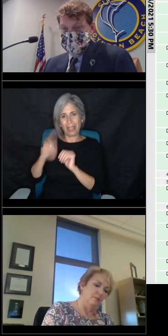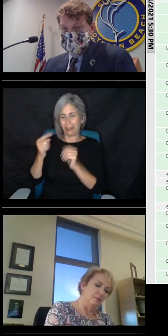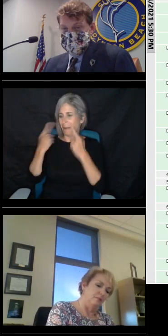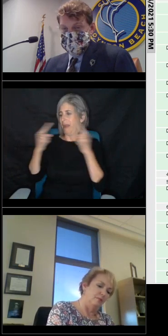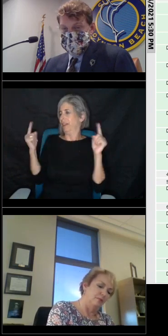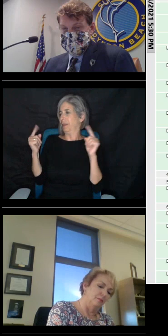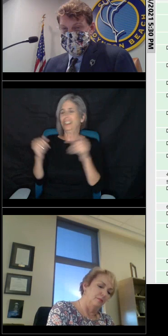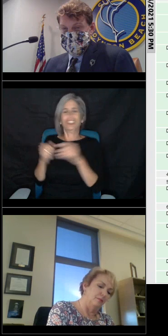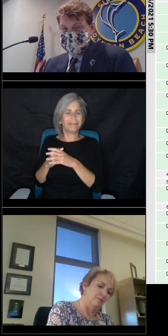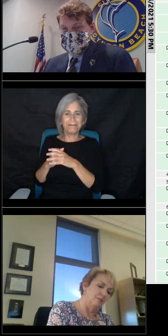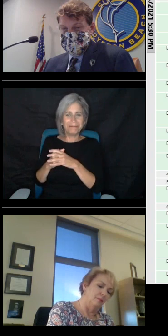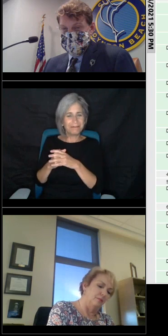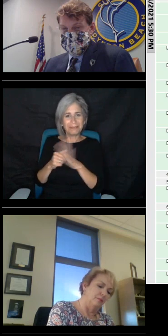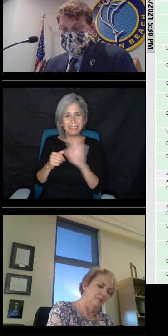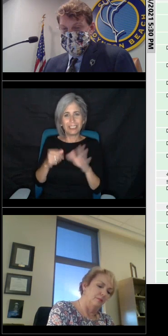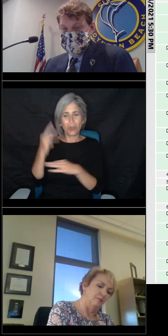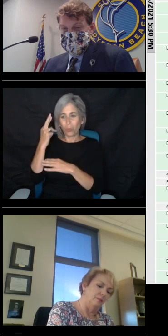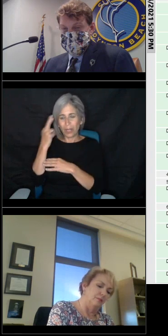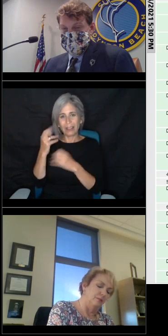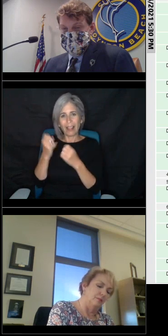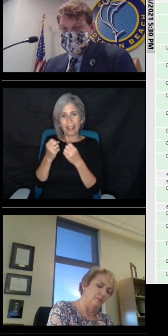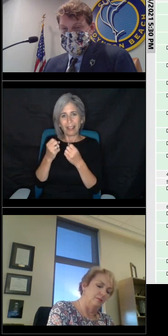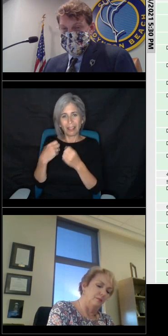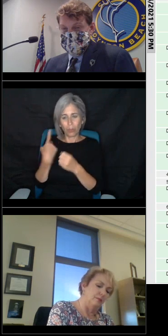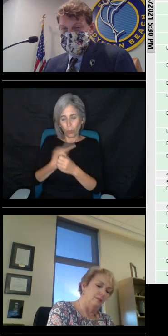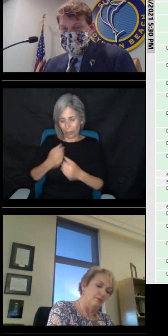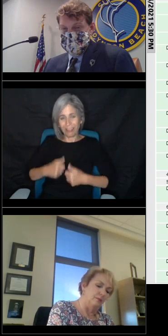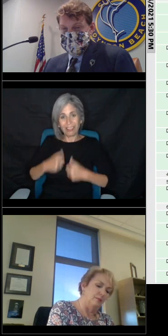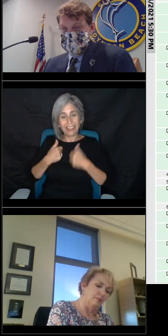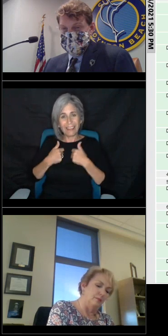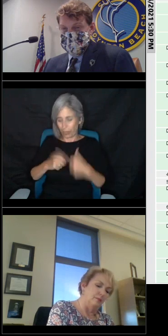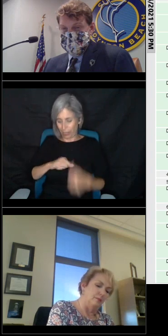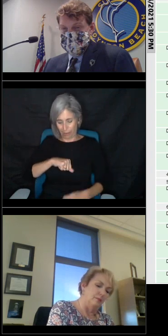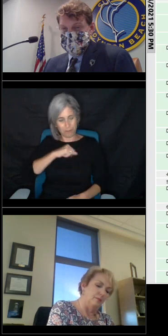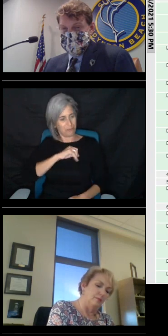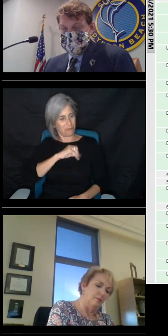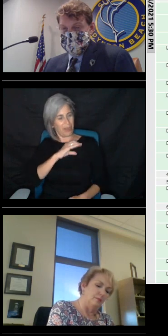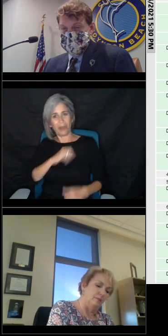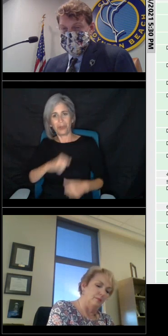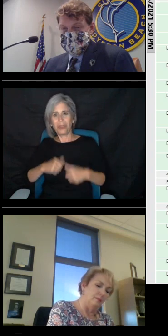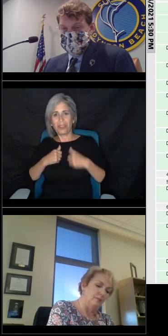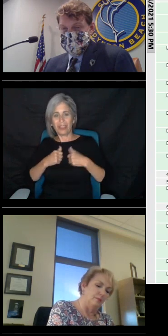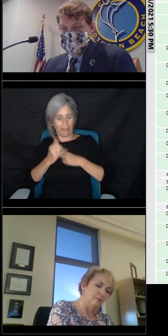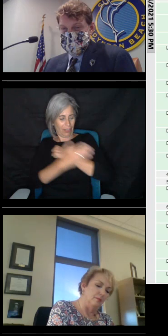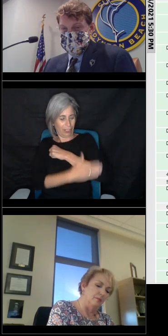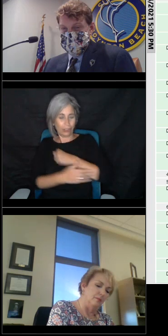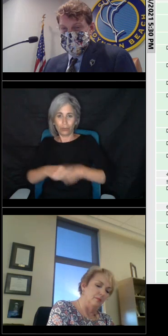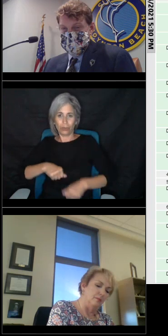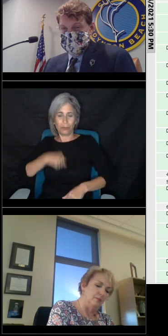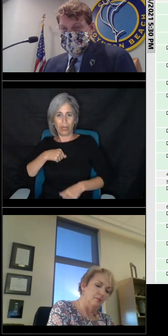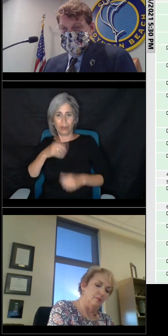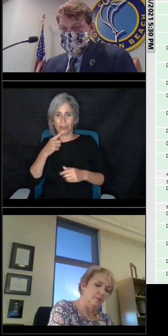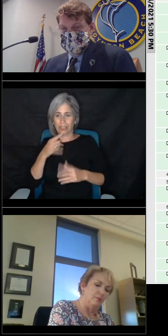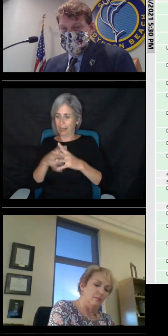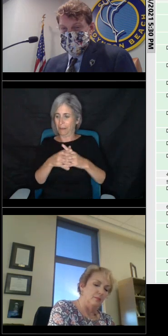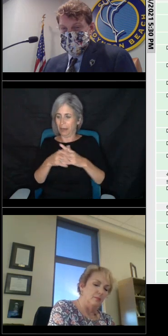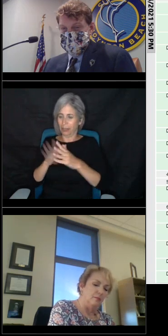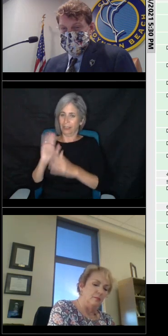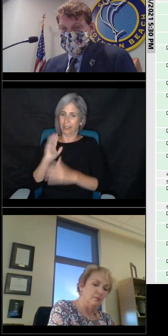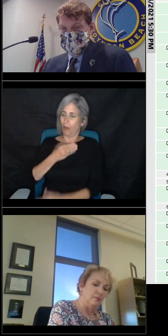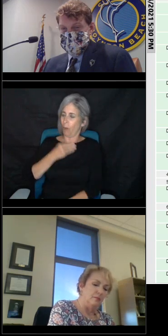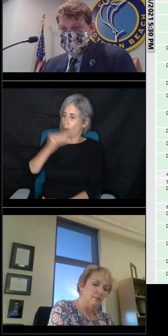proclamation. It's just the reality that a lot of us live in. We're proud to live in this country. We're proud to call America home.